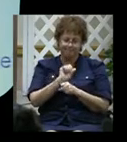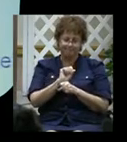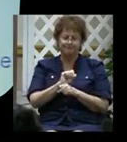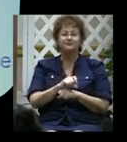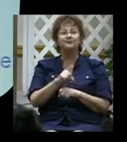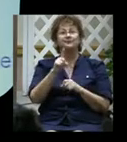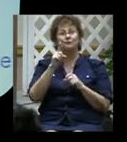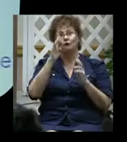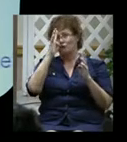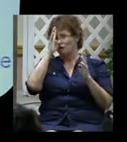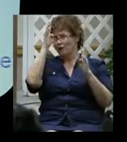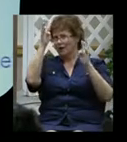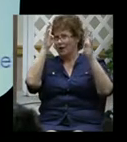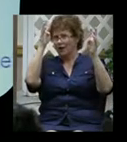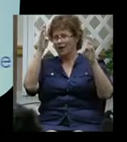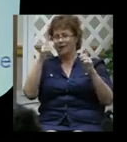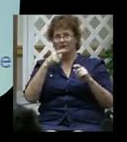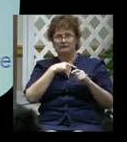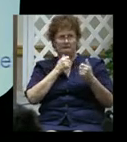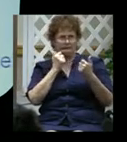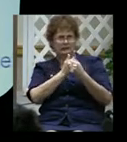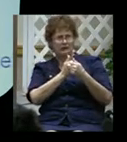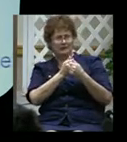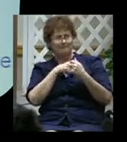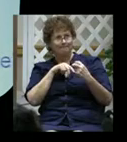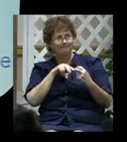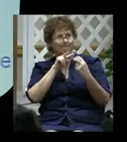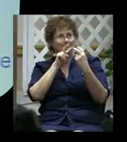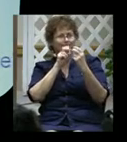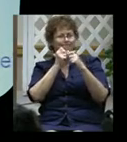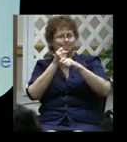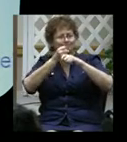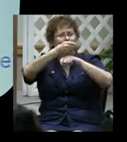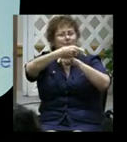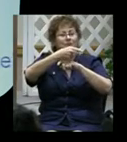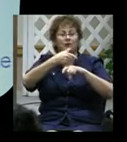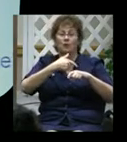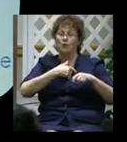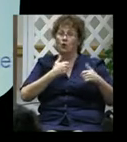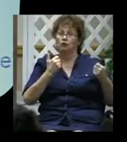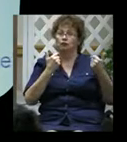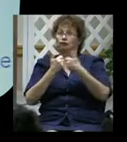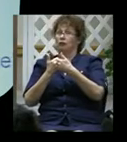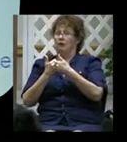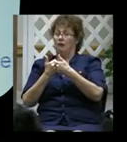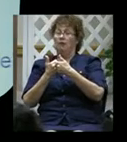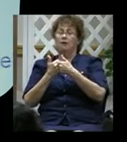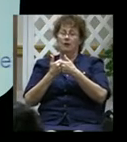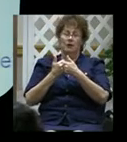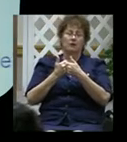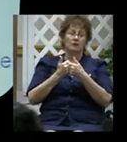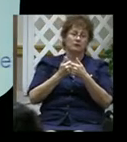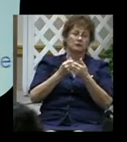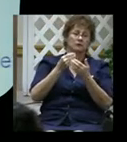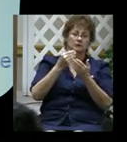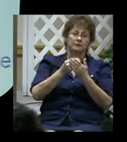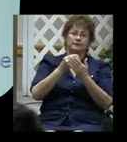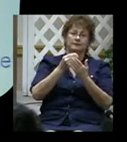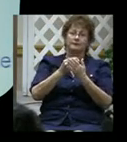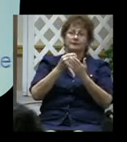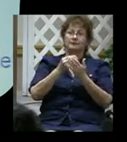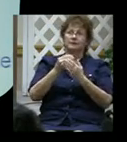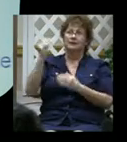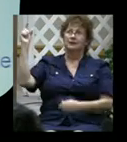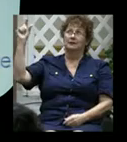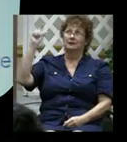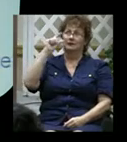Being creative to overcome challenges. We are very challenged in terms of the funding that we have in our program in